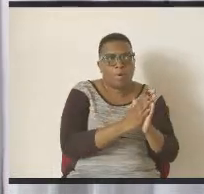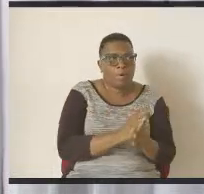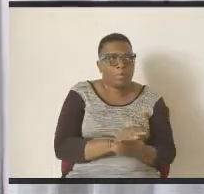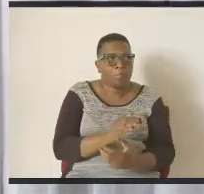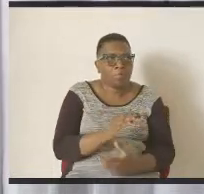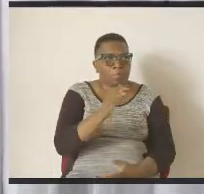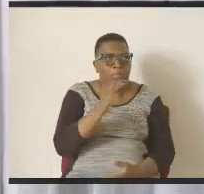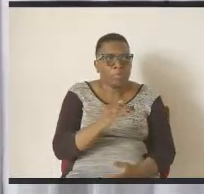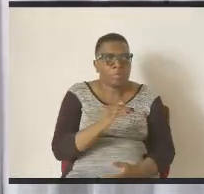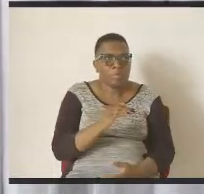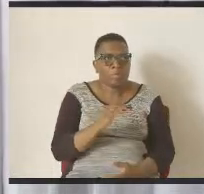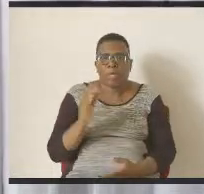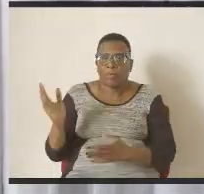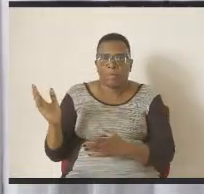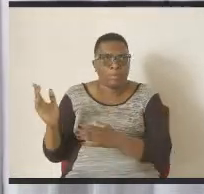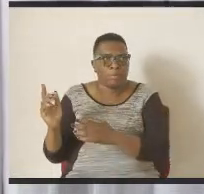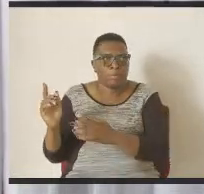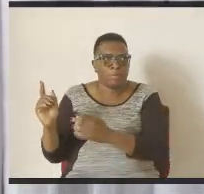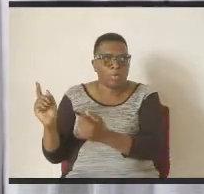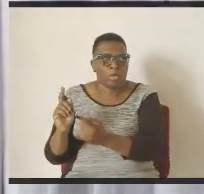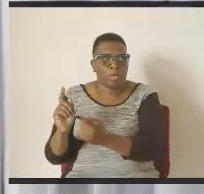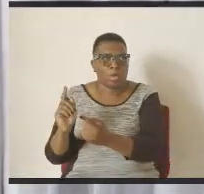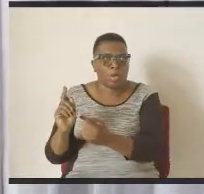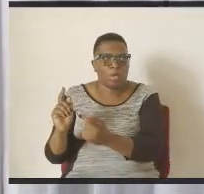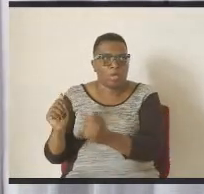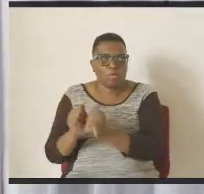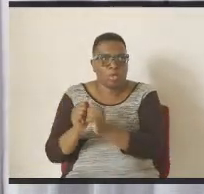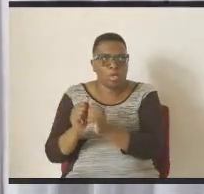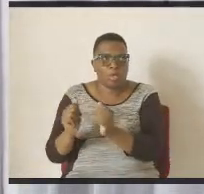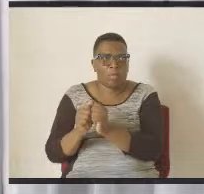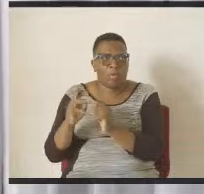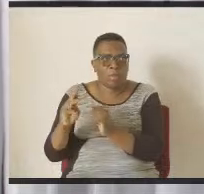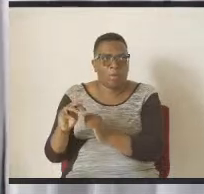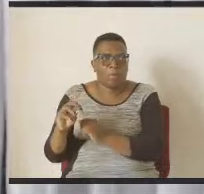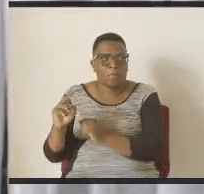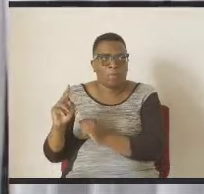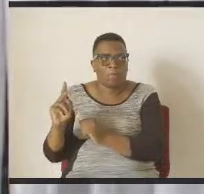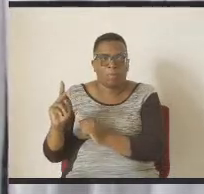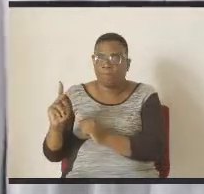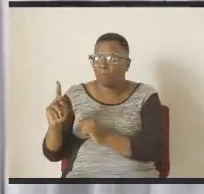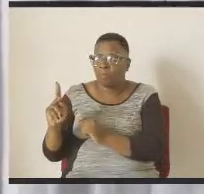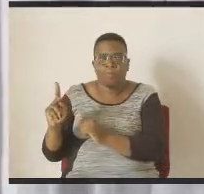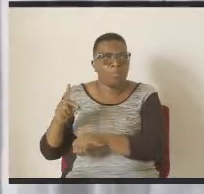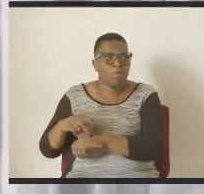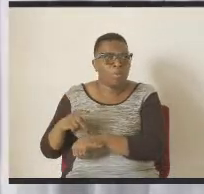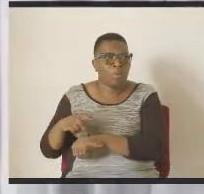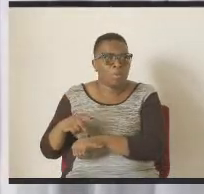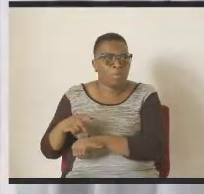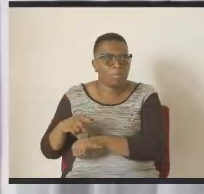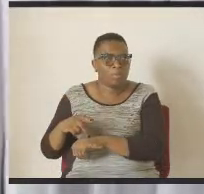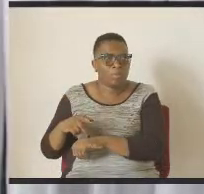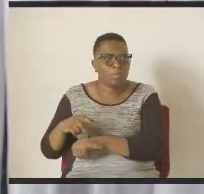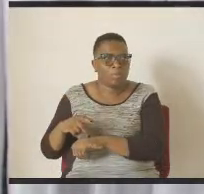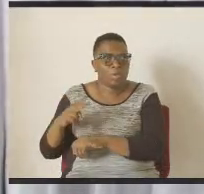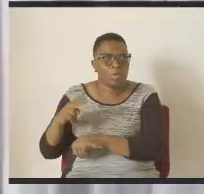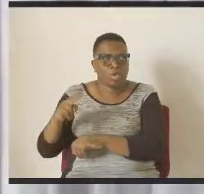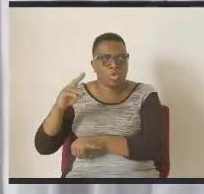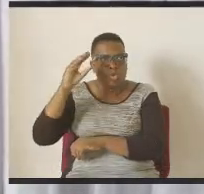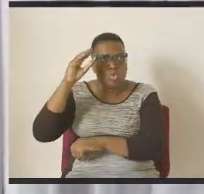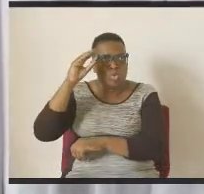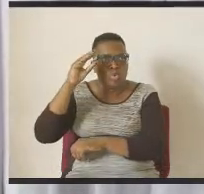And he took with him, again, we're learning the disciples' name. Look who is going together. Peter,